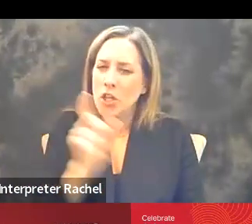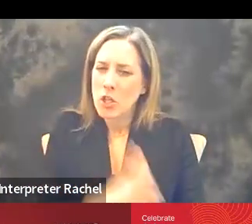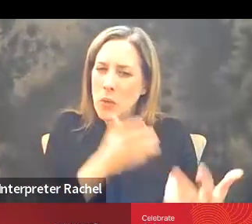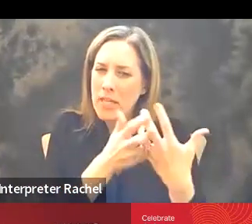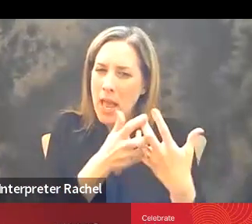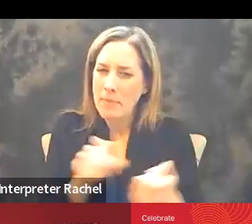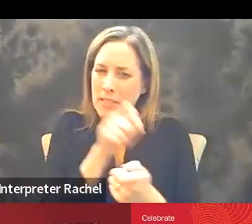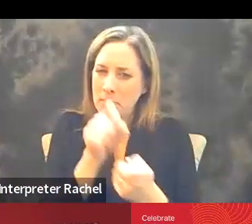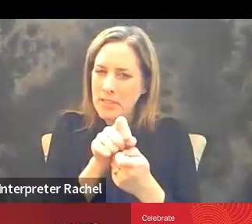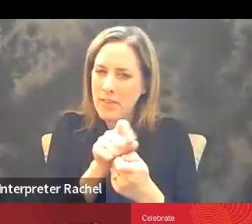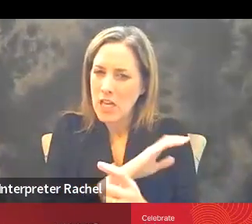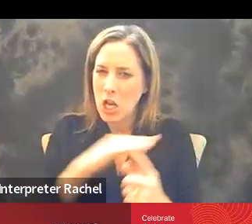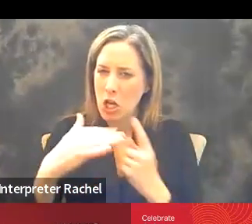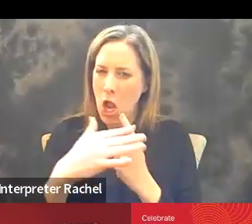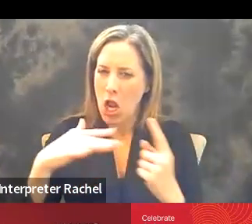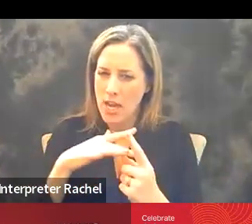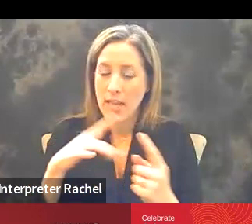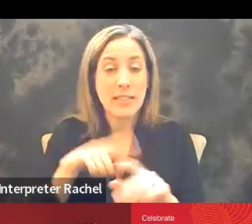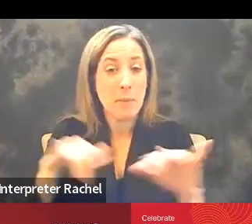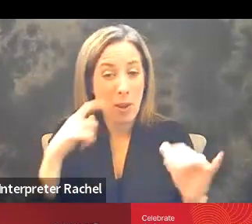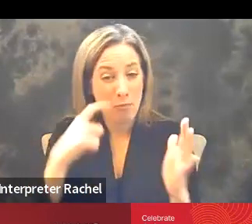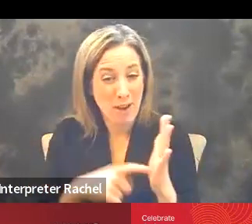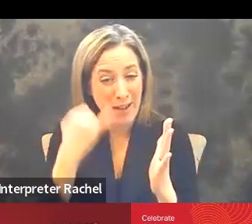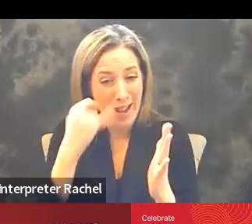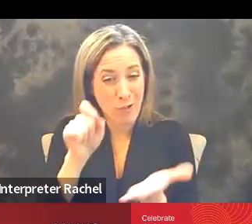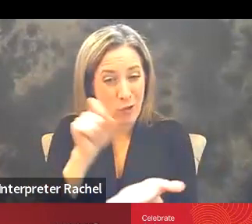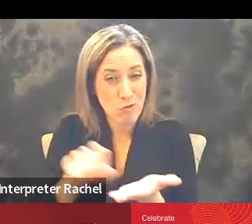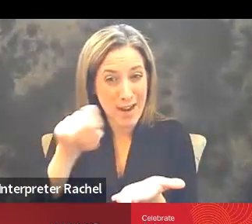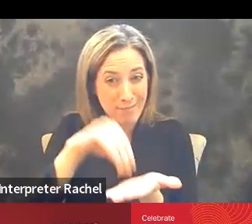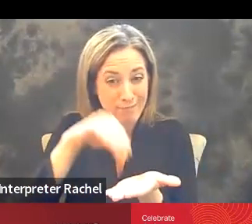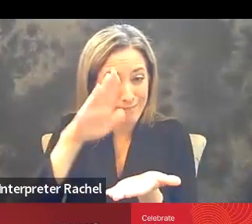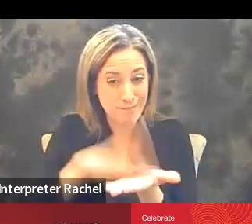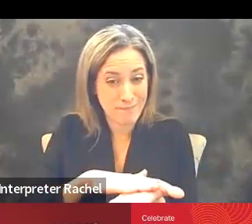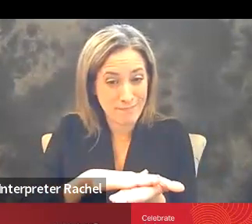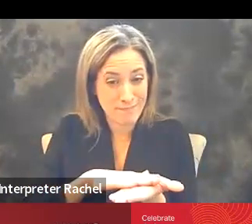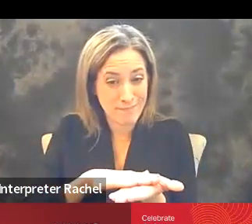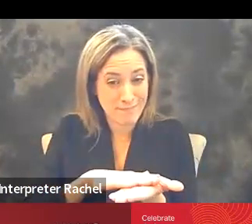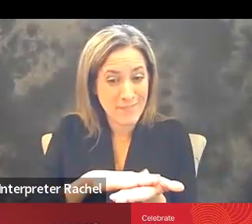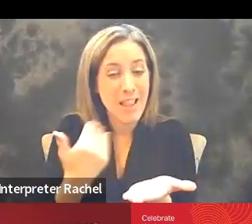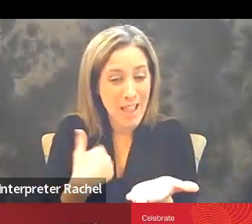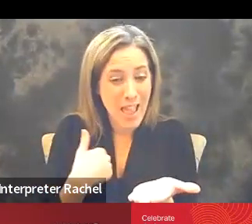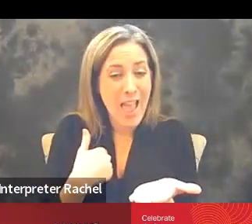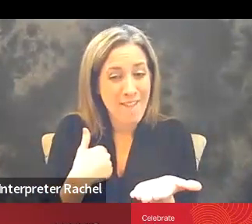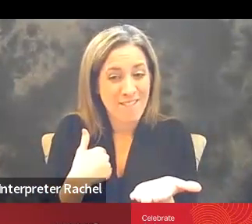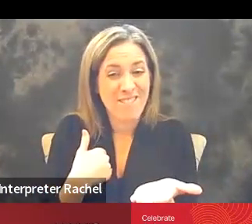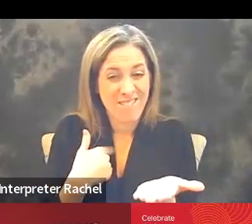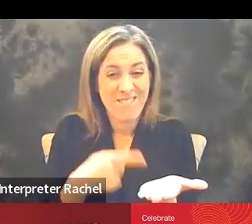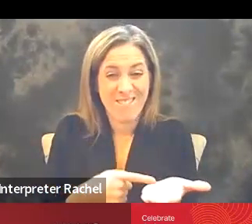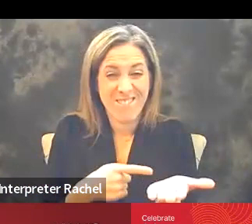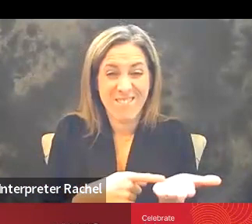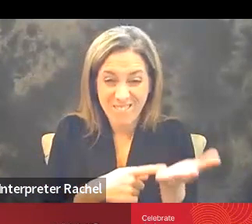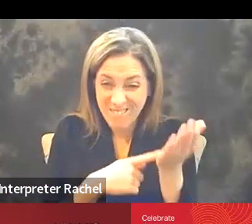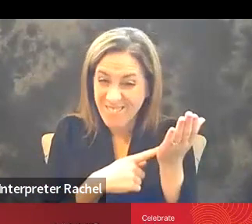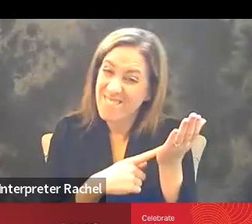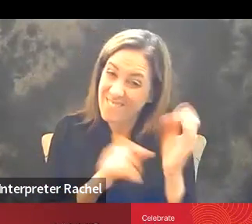specific contexts, but also recognize that if I put something written down, then it does have a life beyond kind of